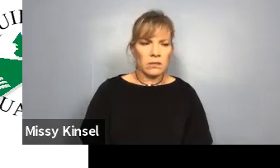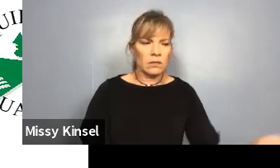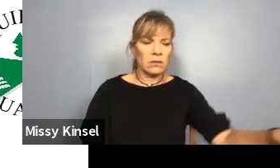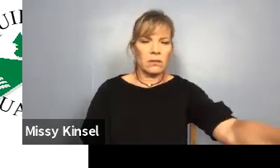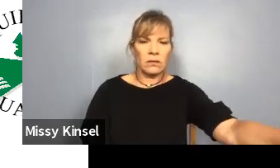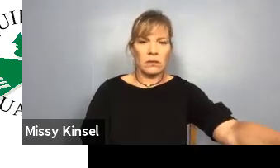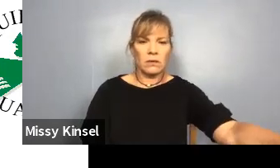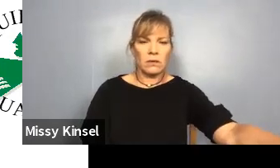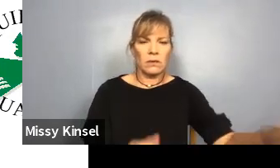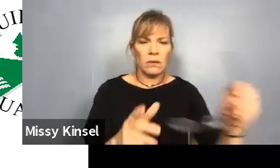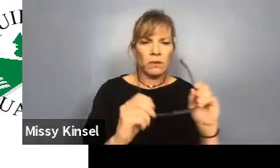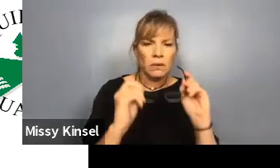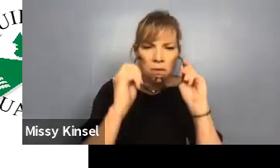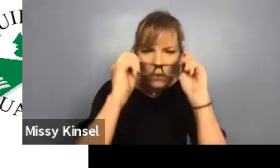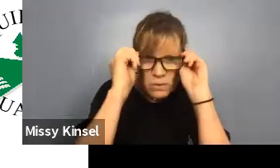Gotten a few answers here.